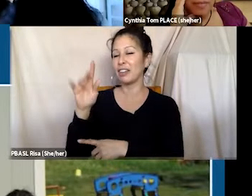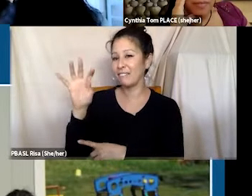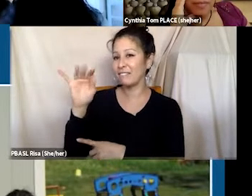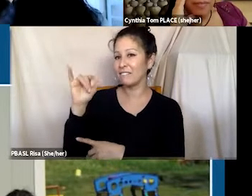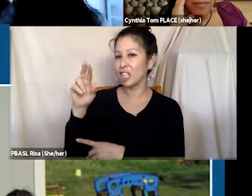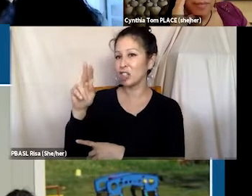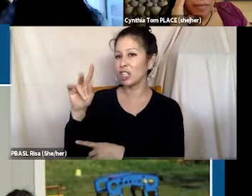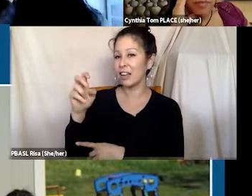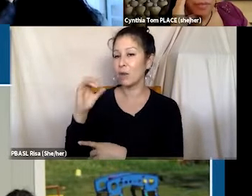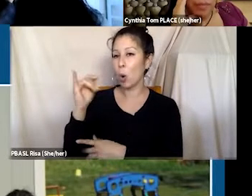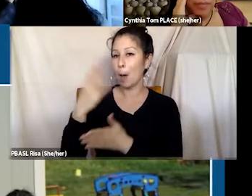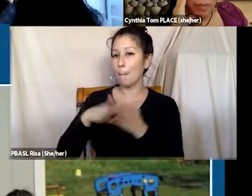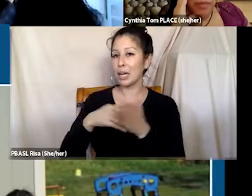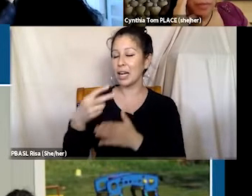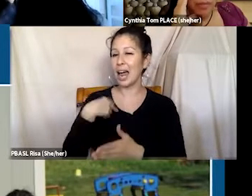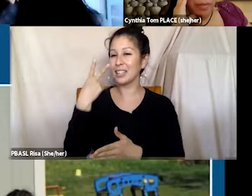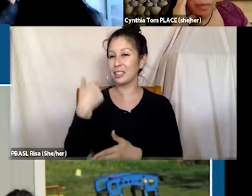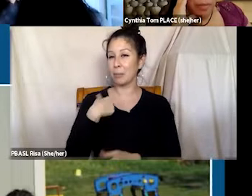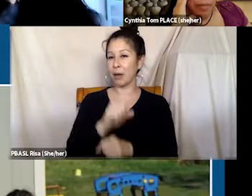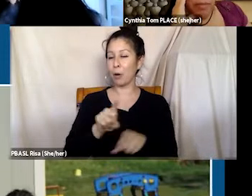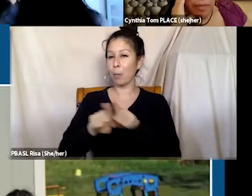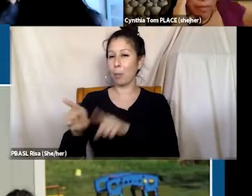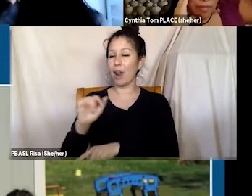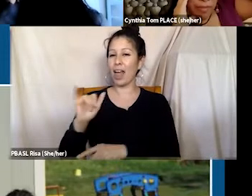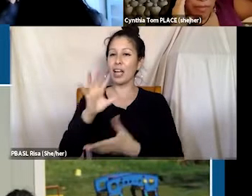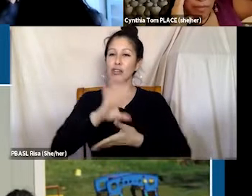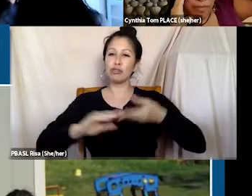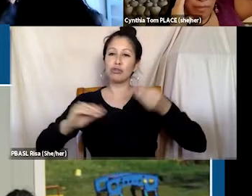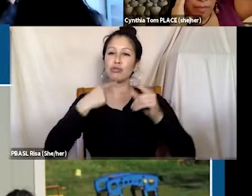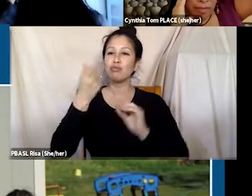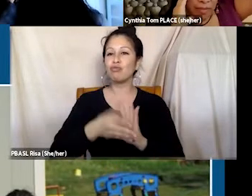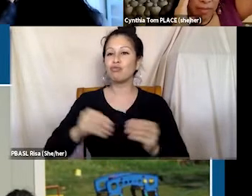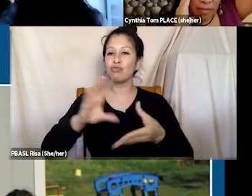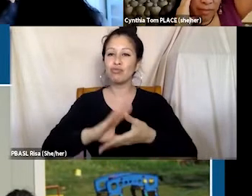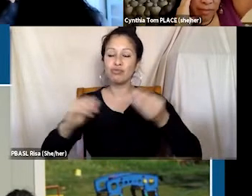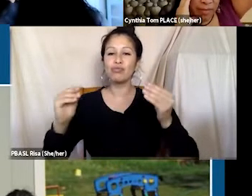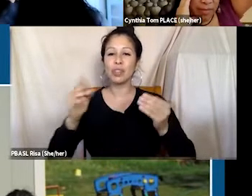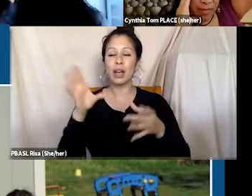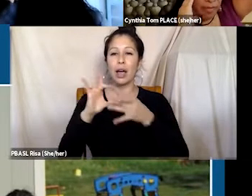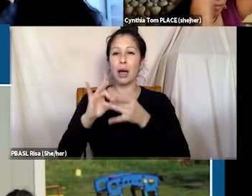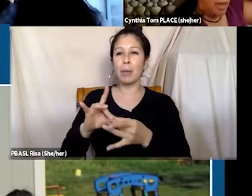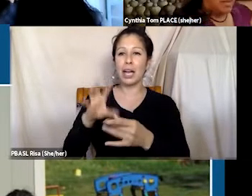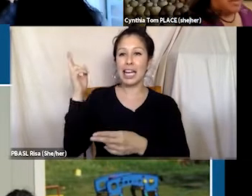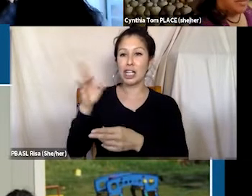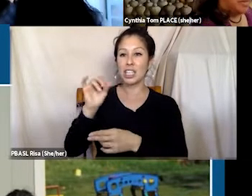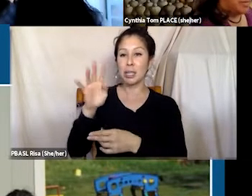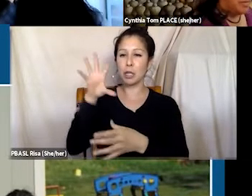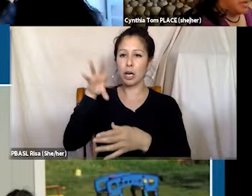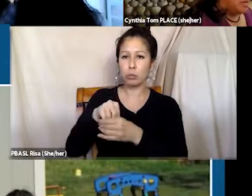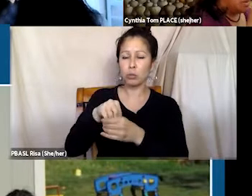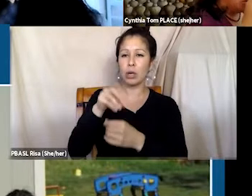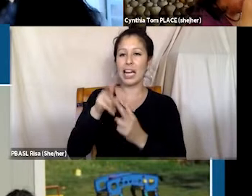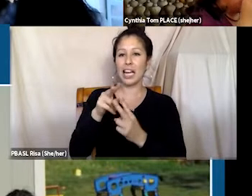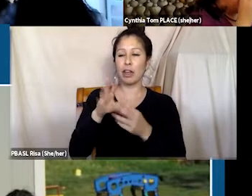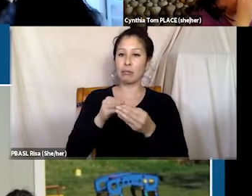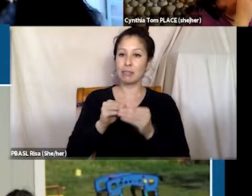as a storyteller, where I try to embed the history of the subject, either overtly or subversively, into